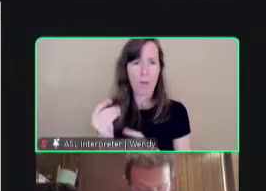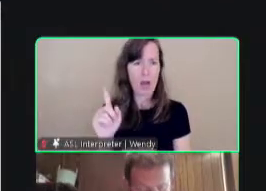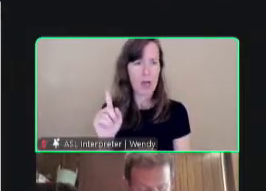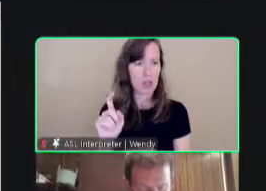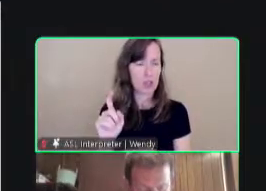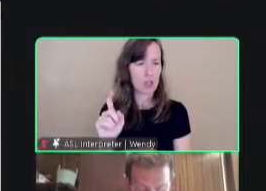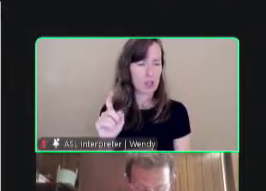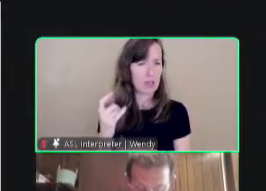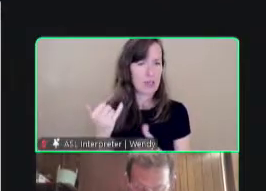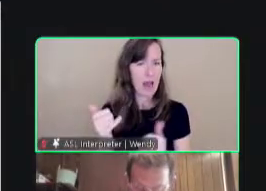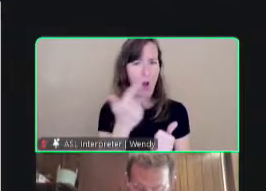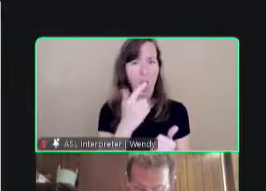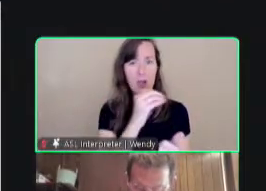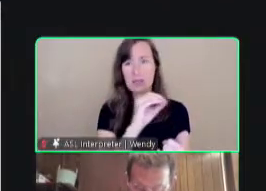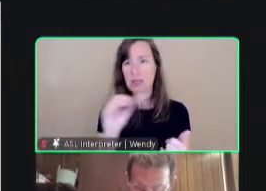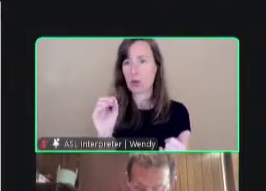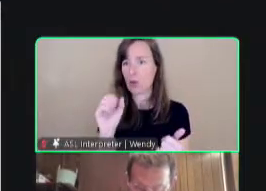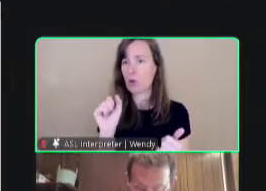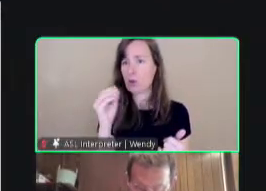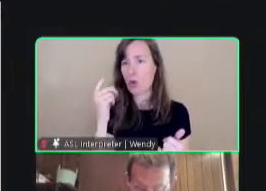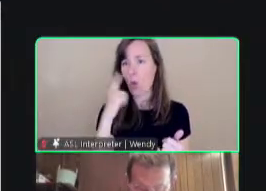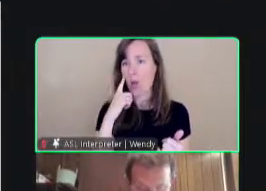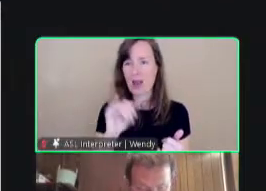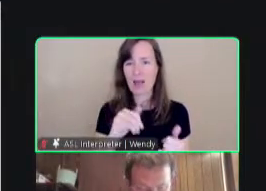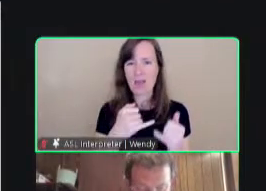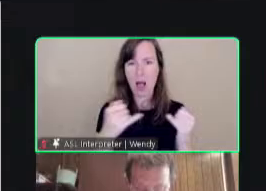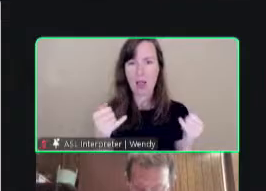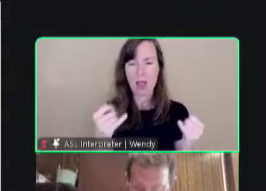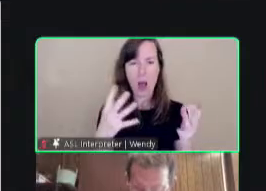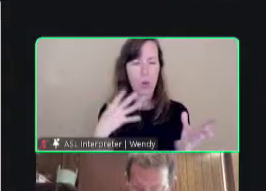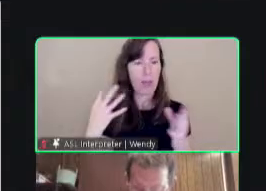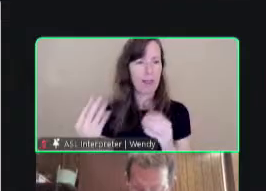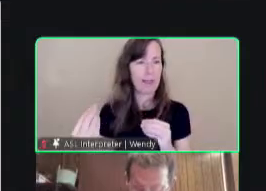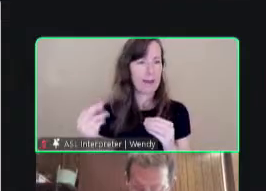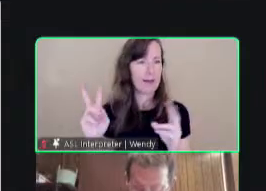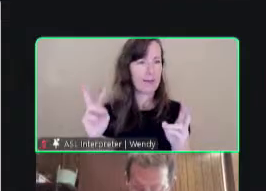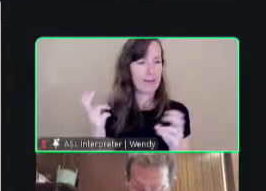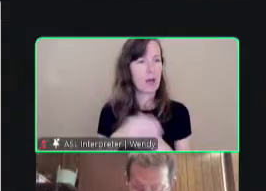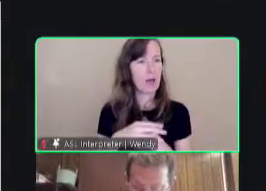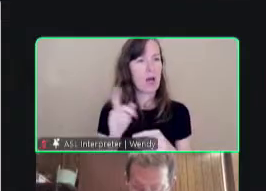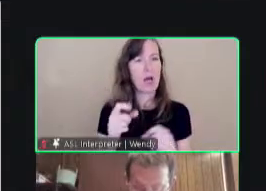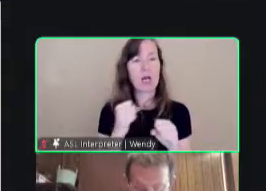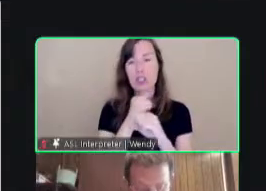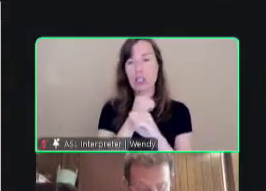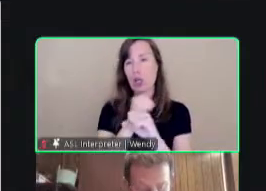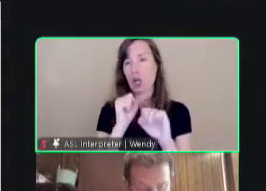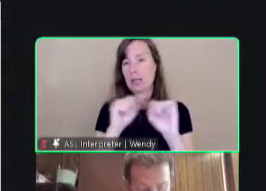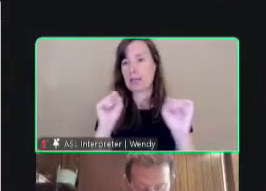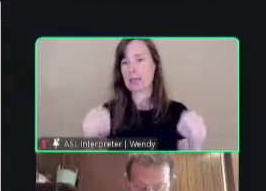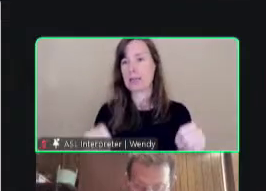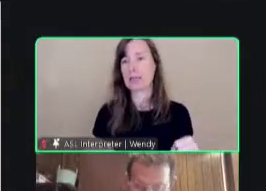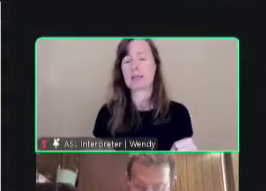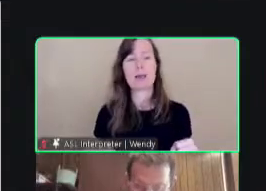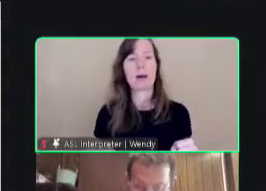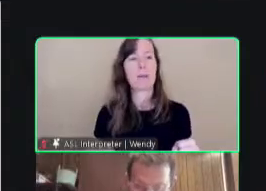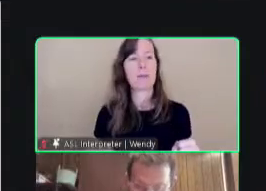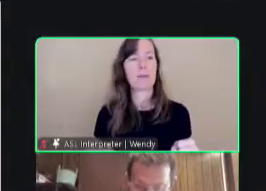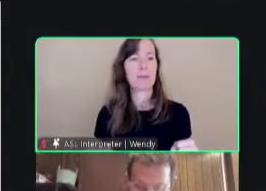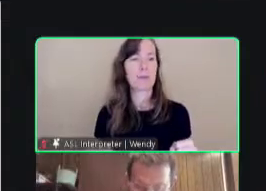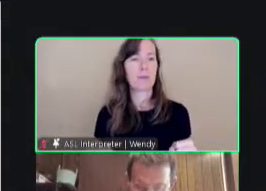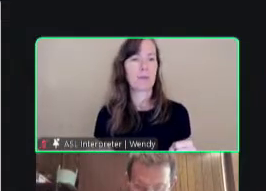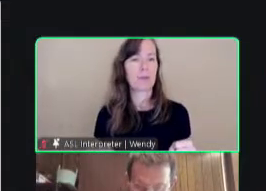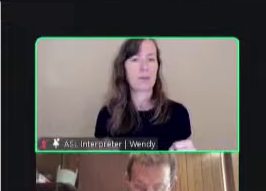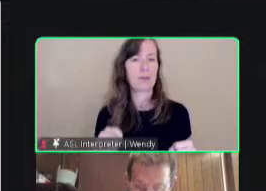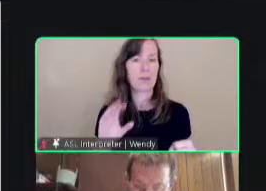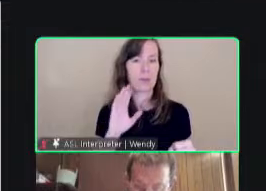have all zeros. So at some point, I think that line item will leave. The security system, we are going to